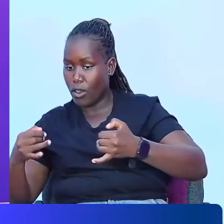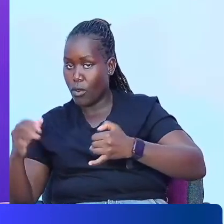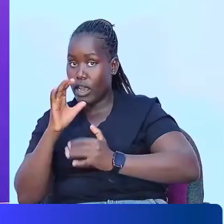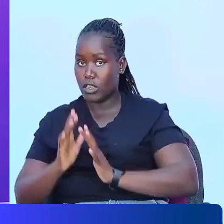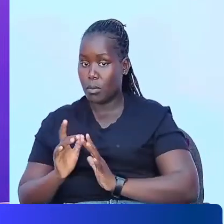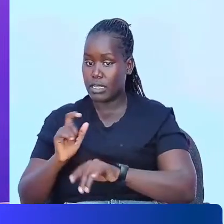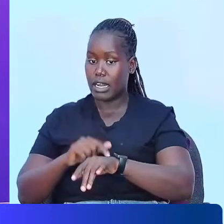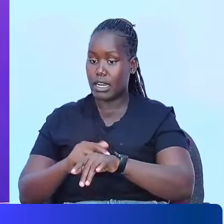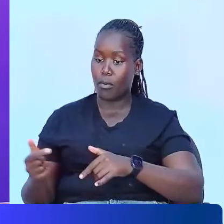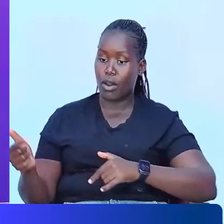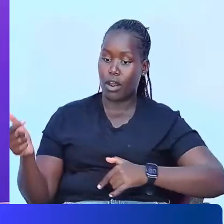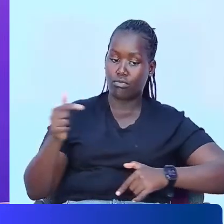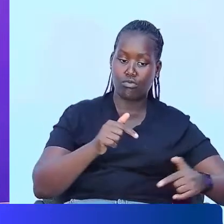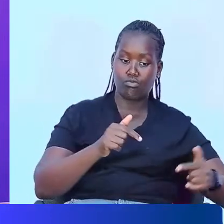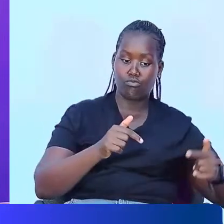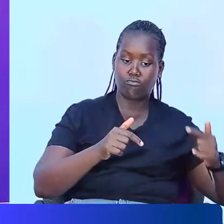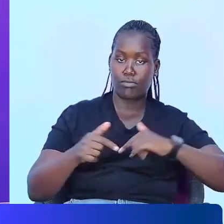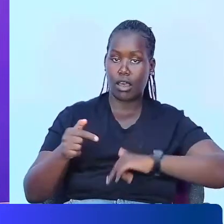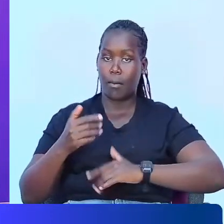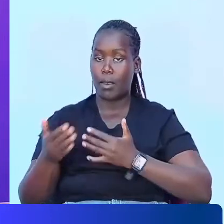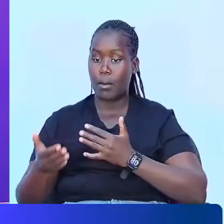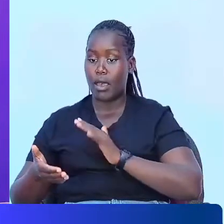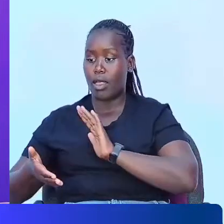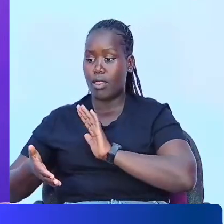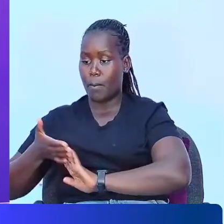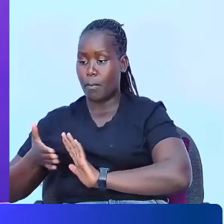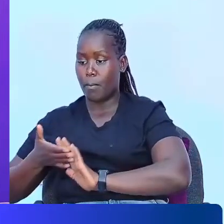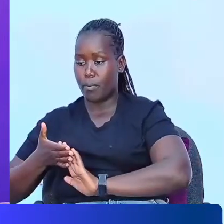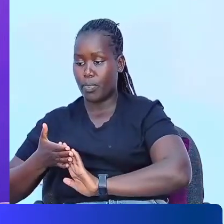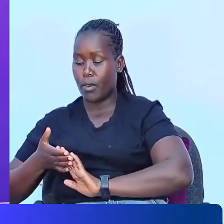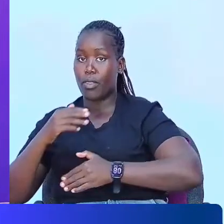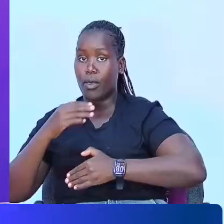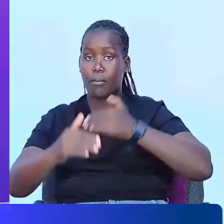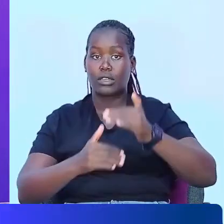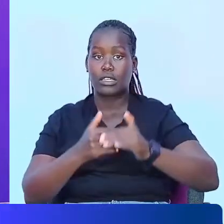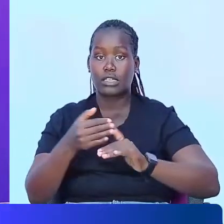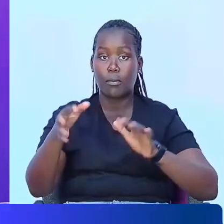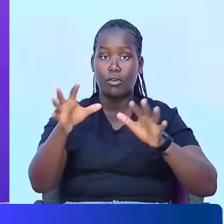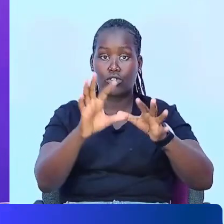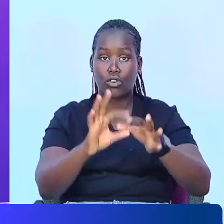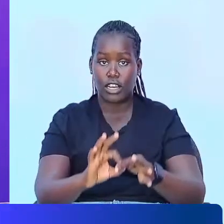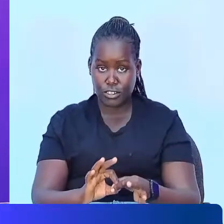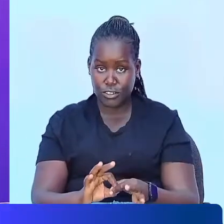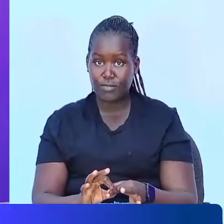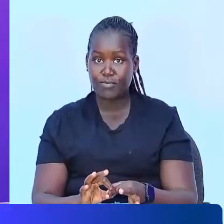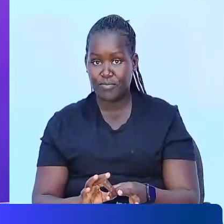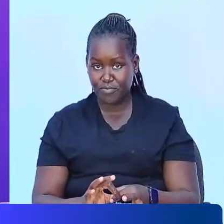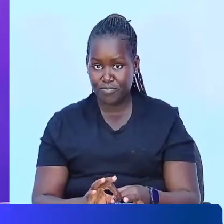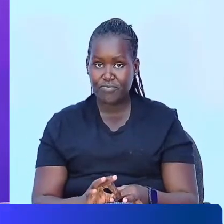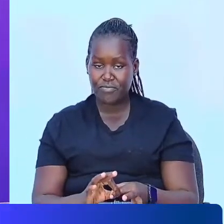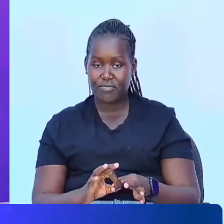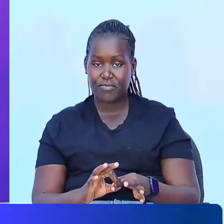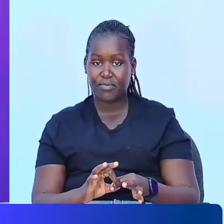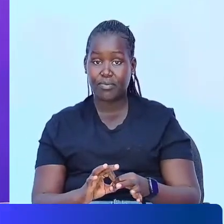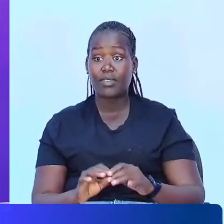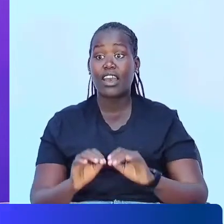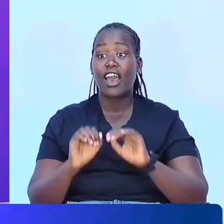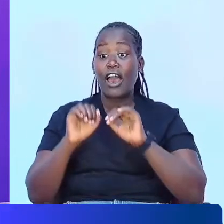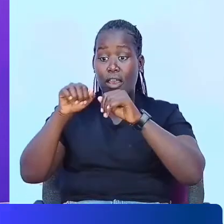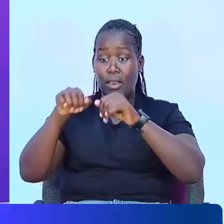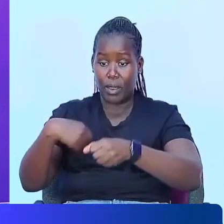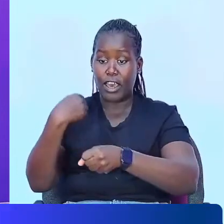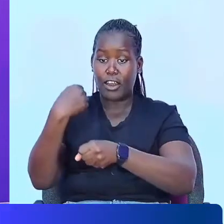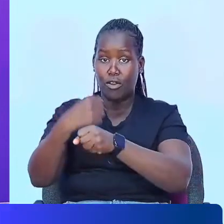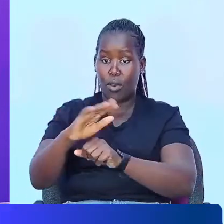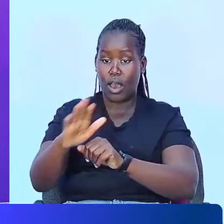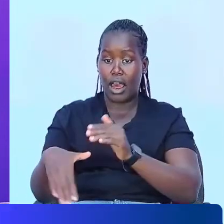maybe just quickly on the process of new connection. Can I proceed, Alan? Yes, please. So you can actually do an